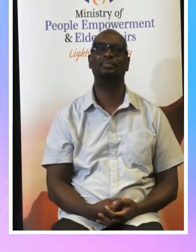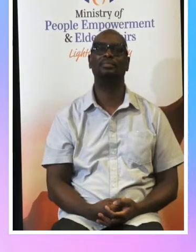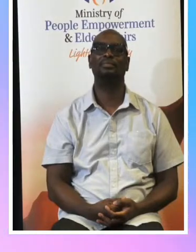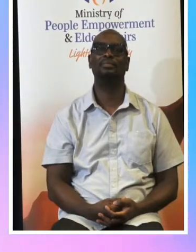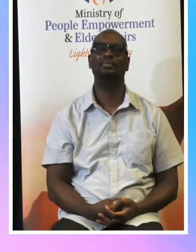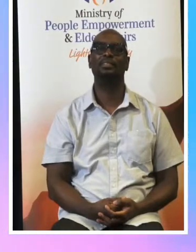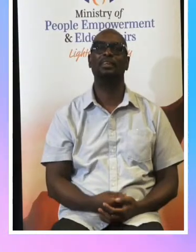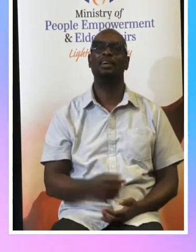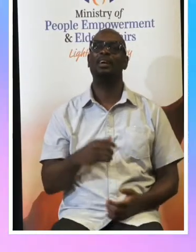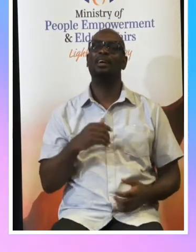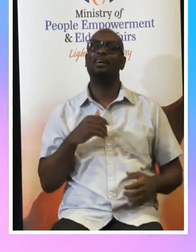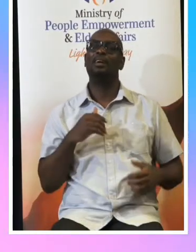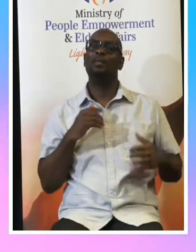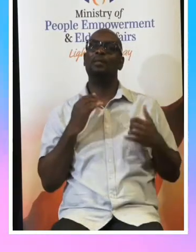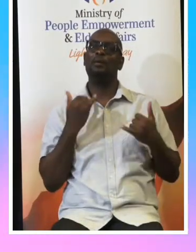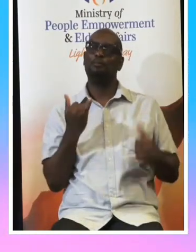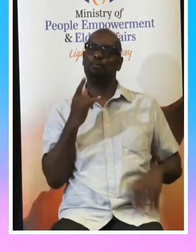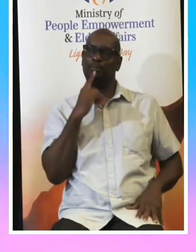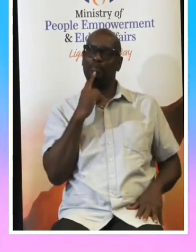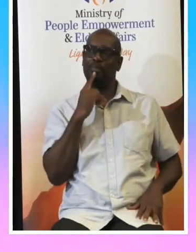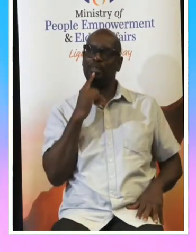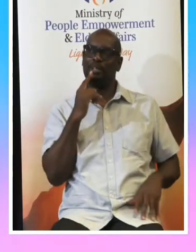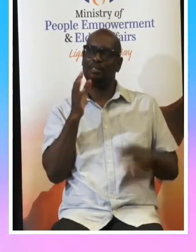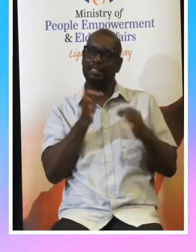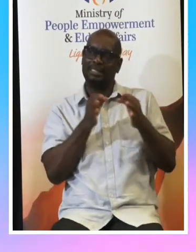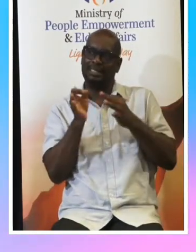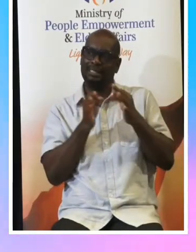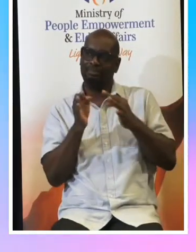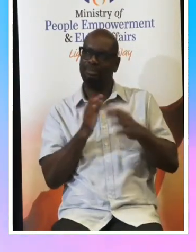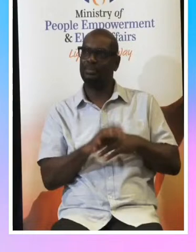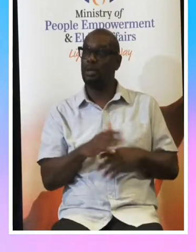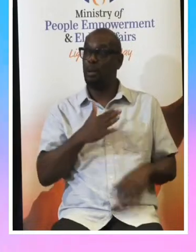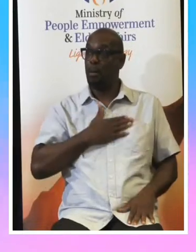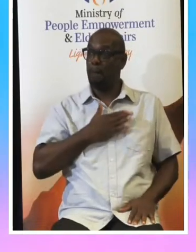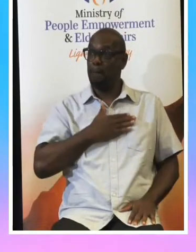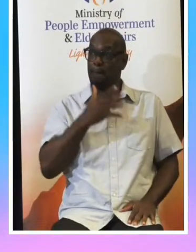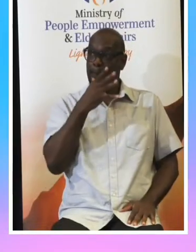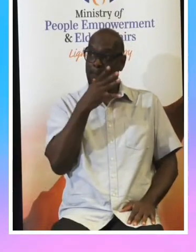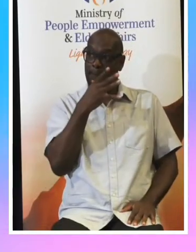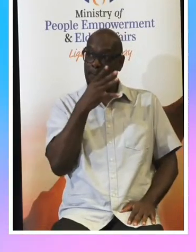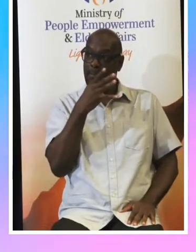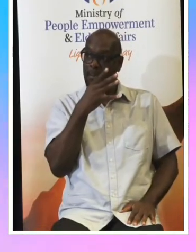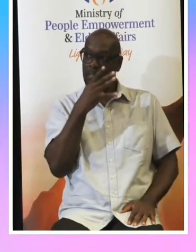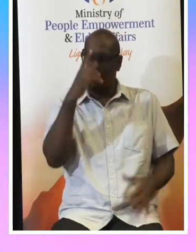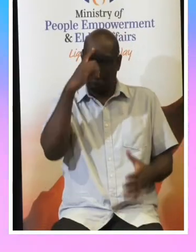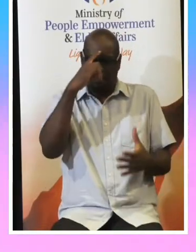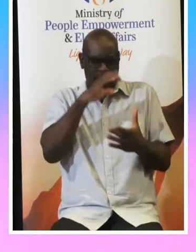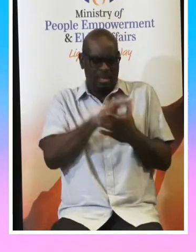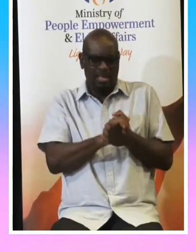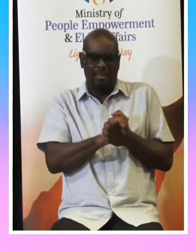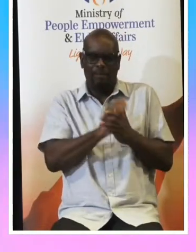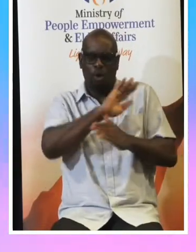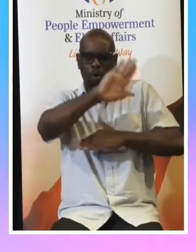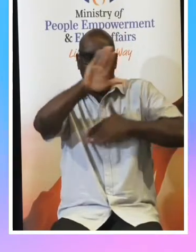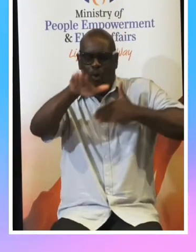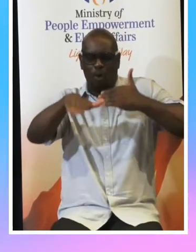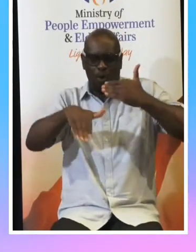By way of context, I was raised by a mother who believes that all things are possible.